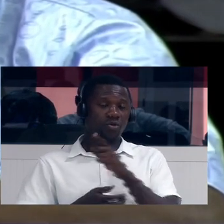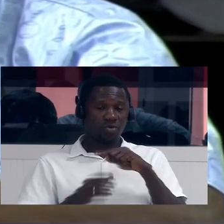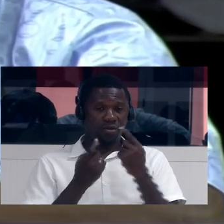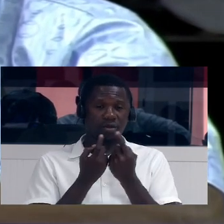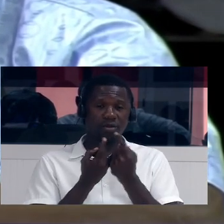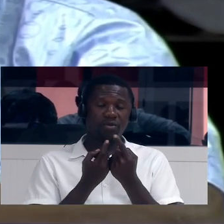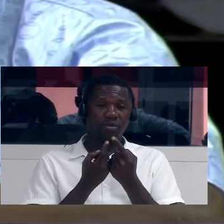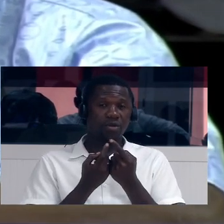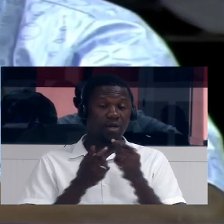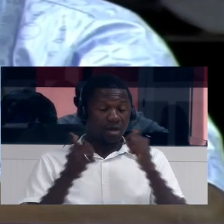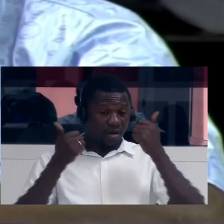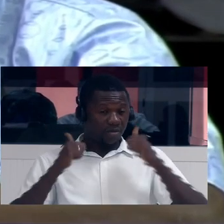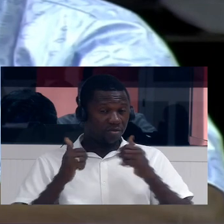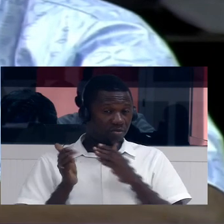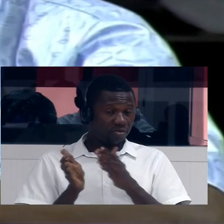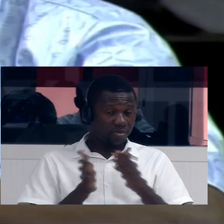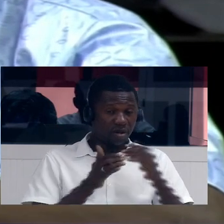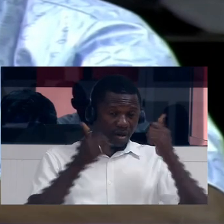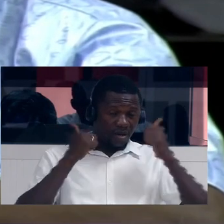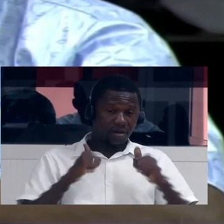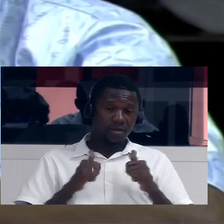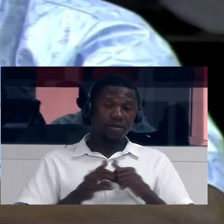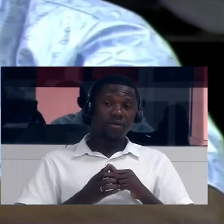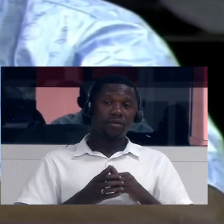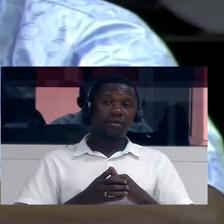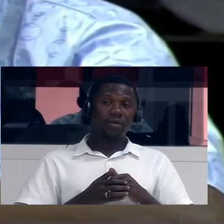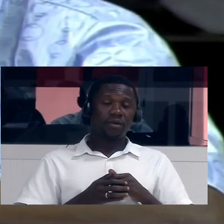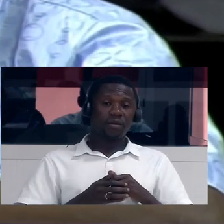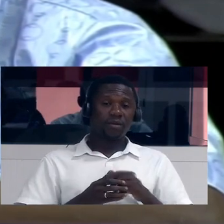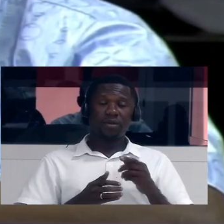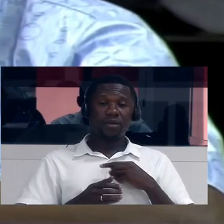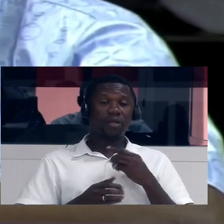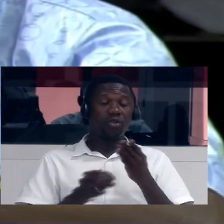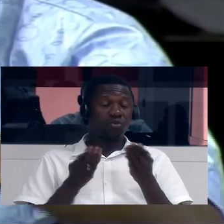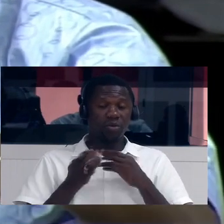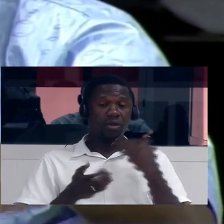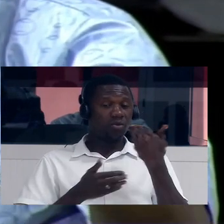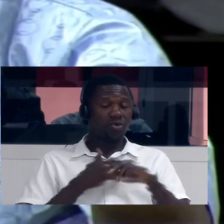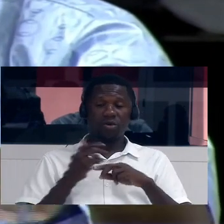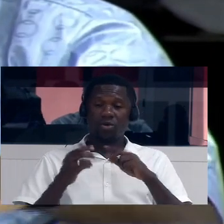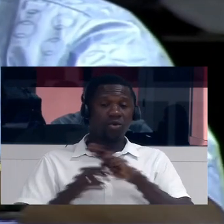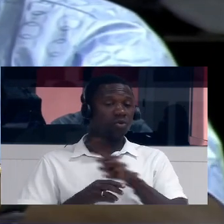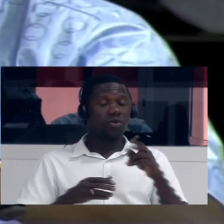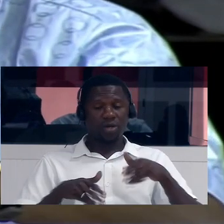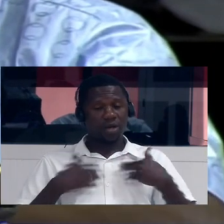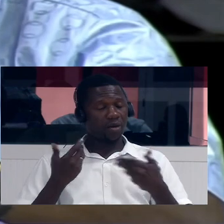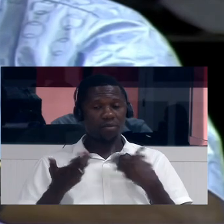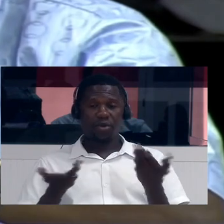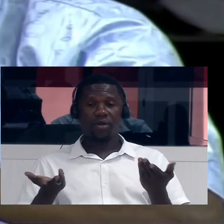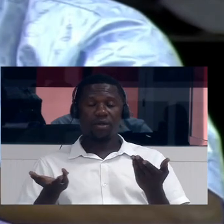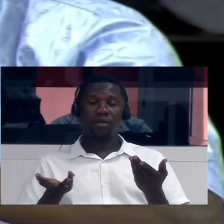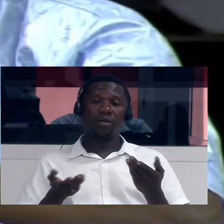something was brewing. There was gross discontent by the students, and they